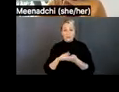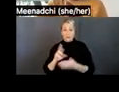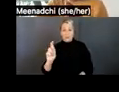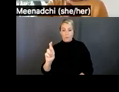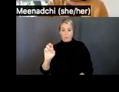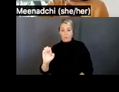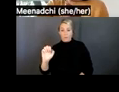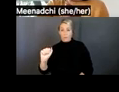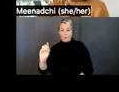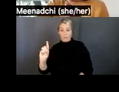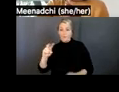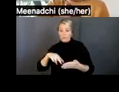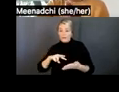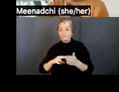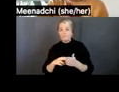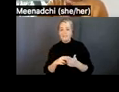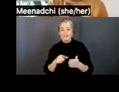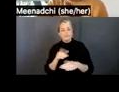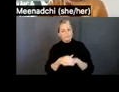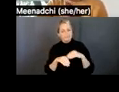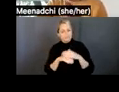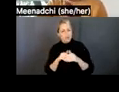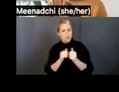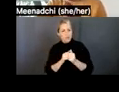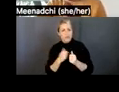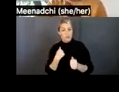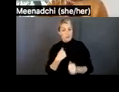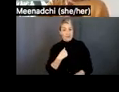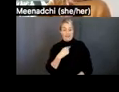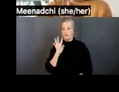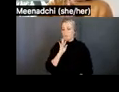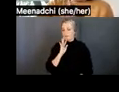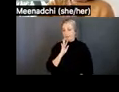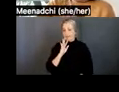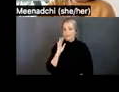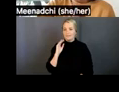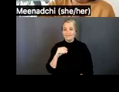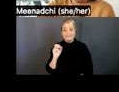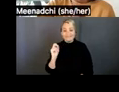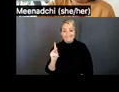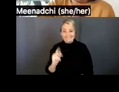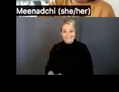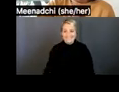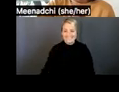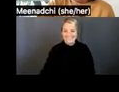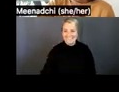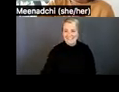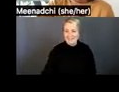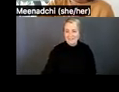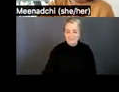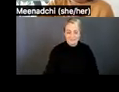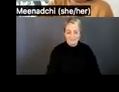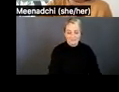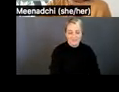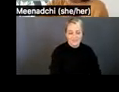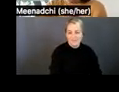with it, that will let me know that you're comfortable with having it read out loud. So I'm going to hold here for a little bit while those come